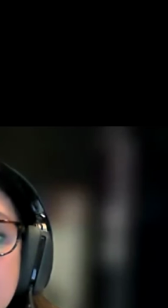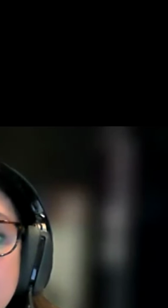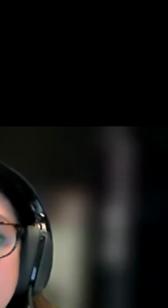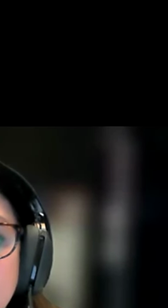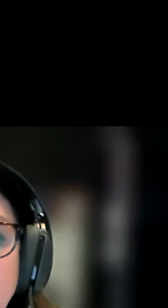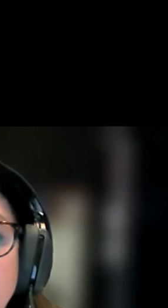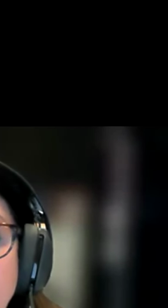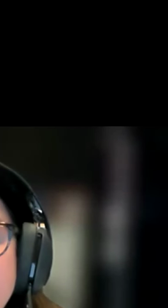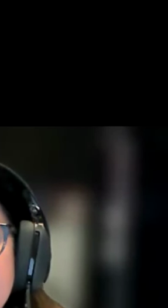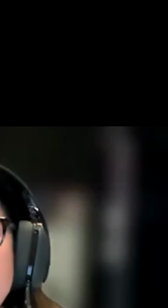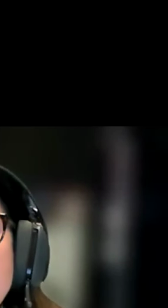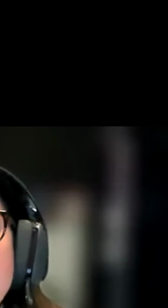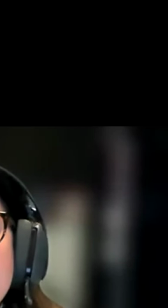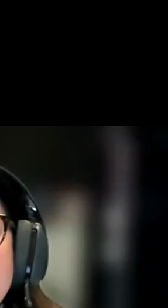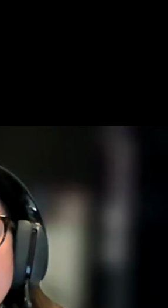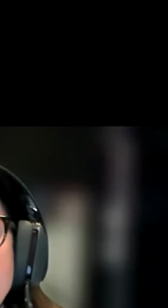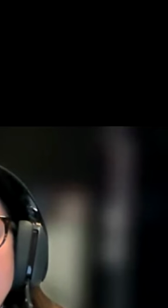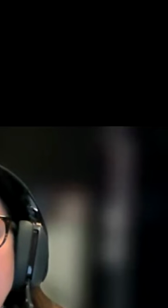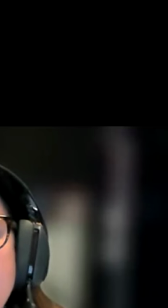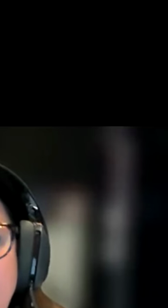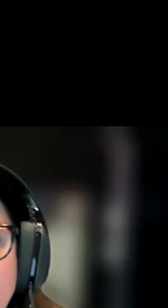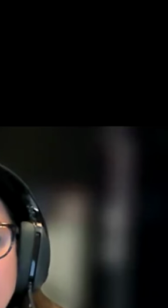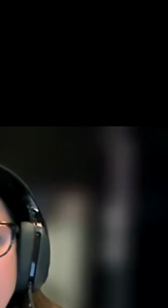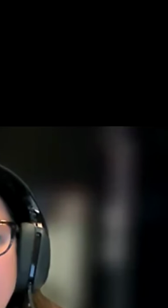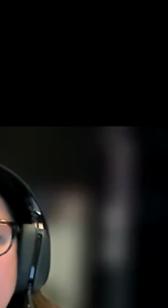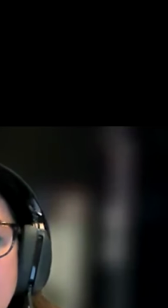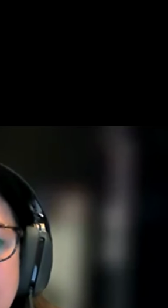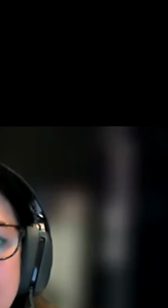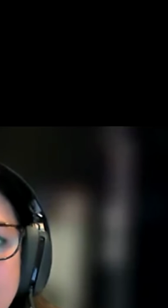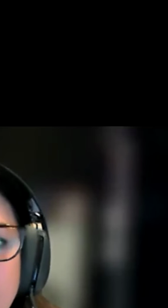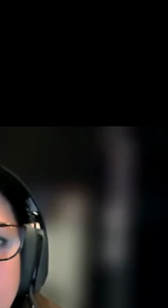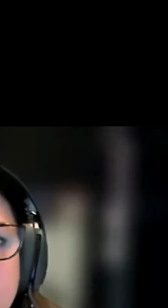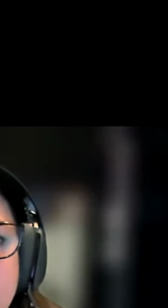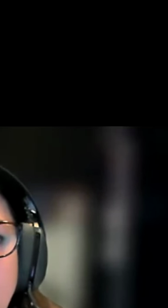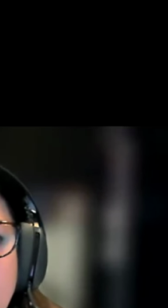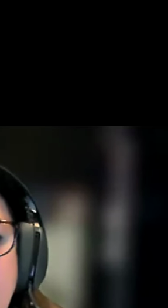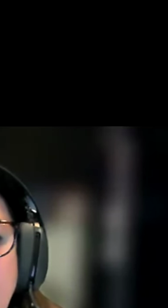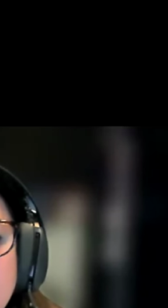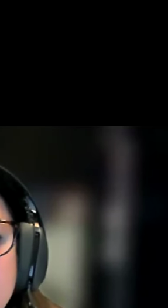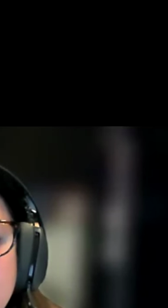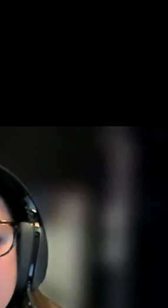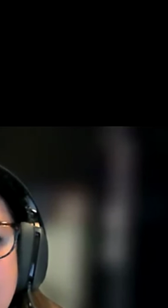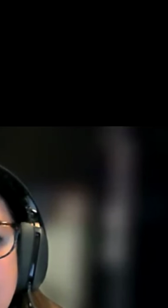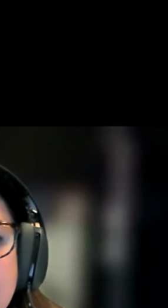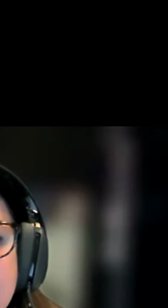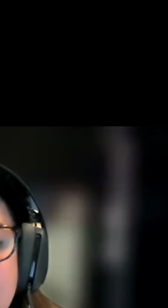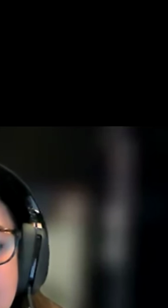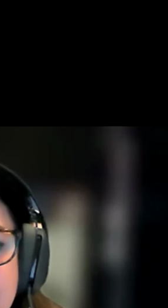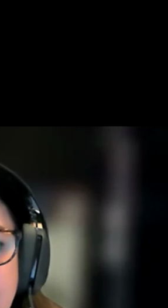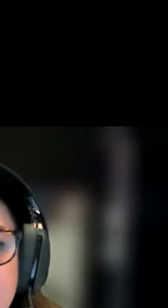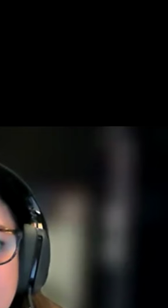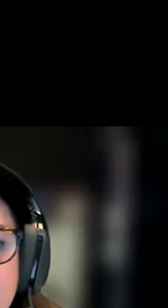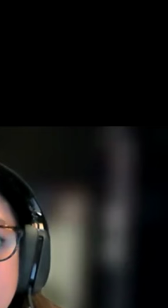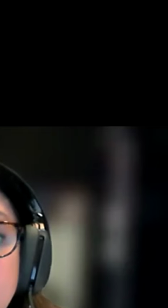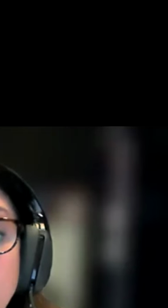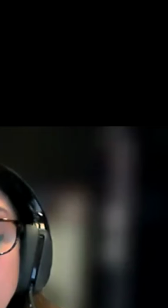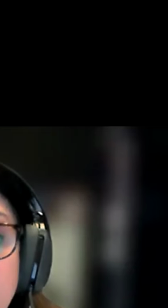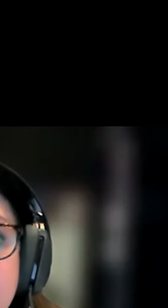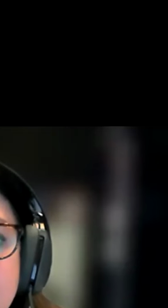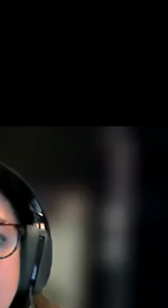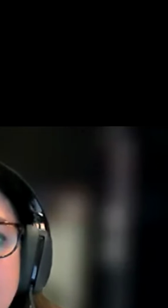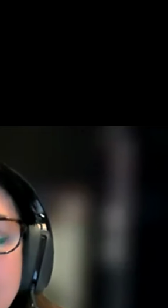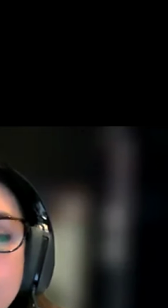the reasons why this occurs. Now, let us focus on how to translate these discussions